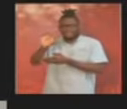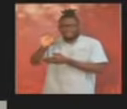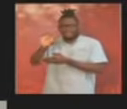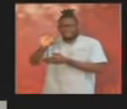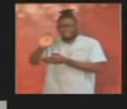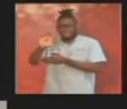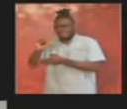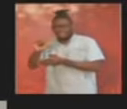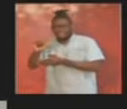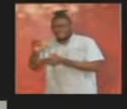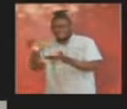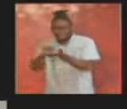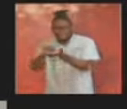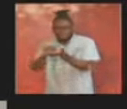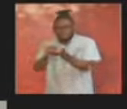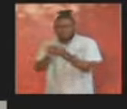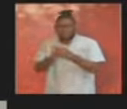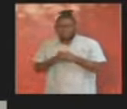effect,